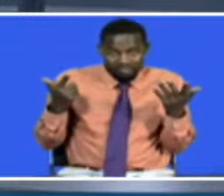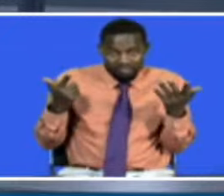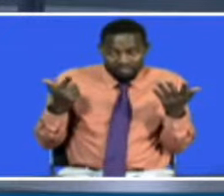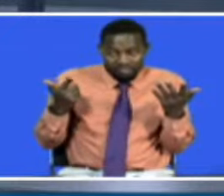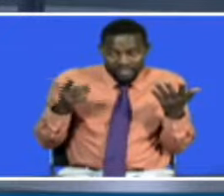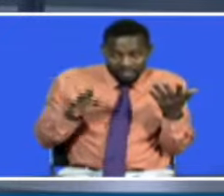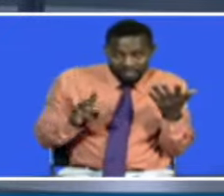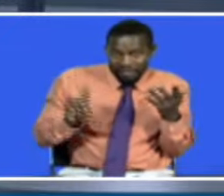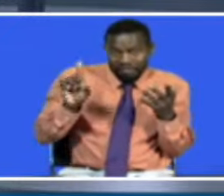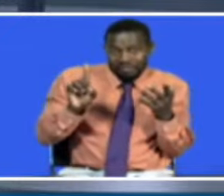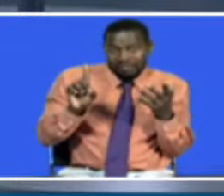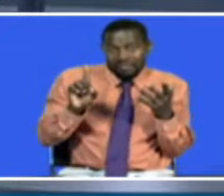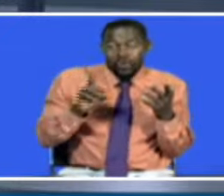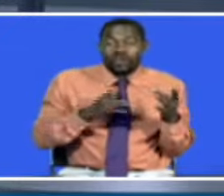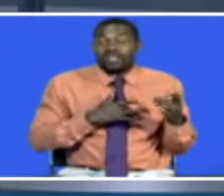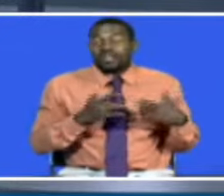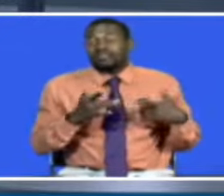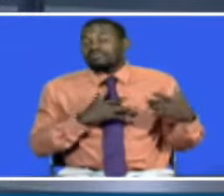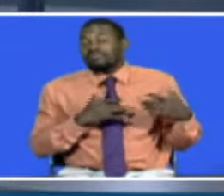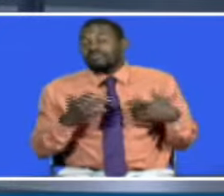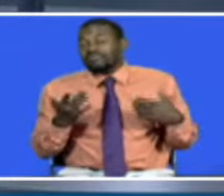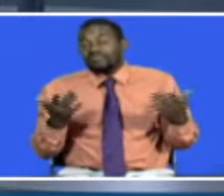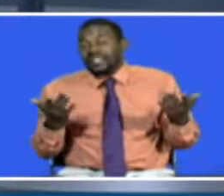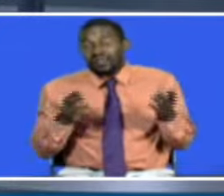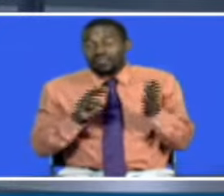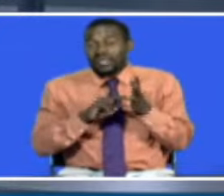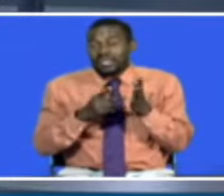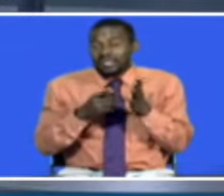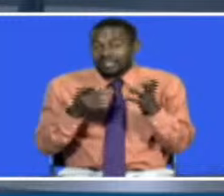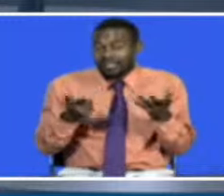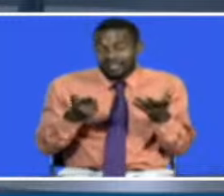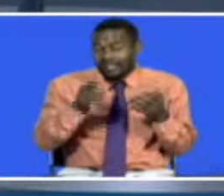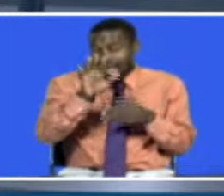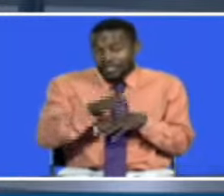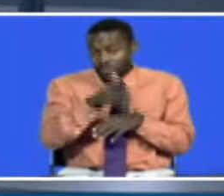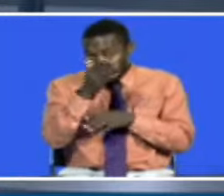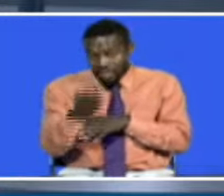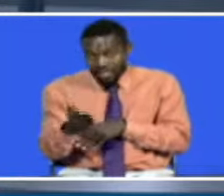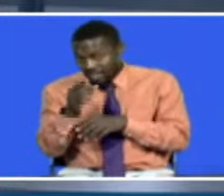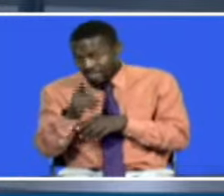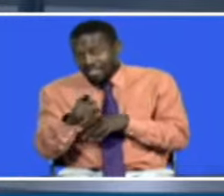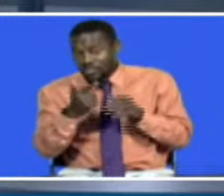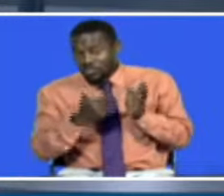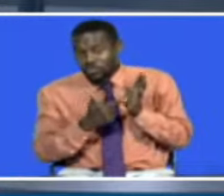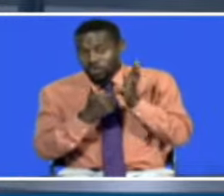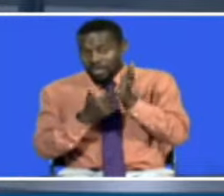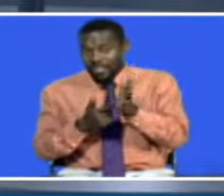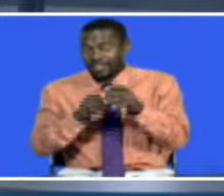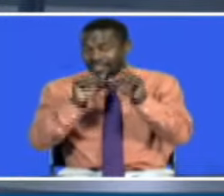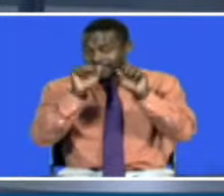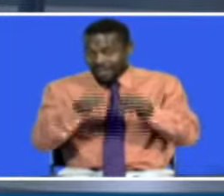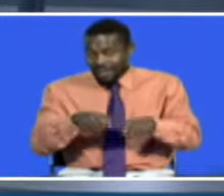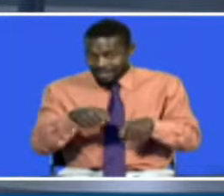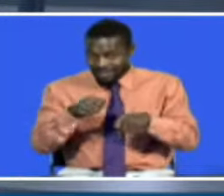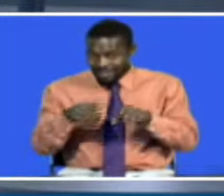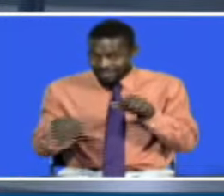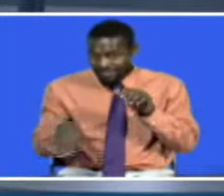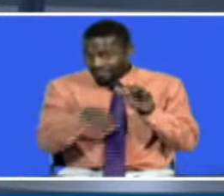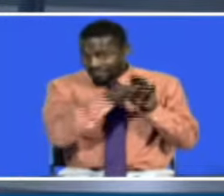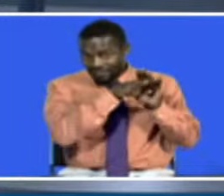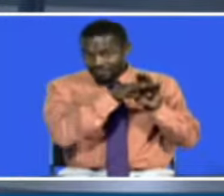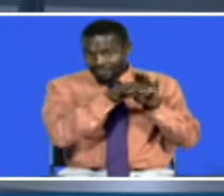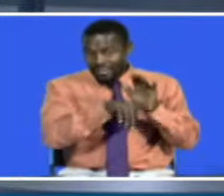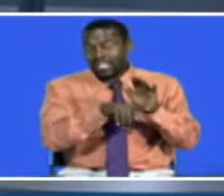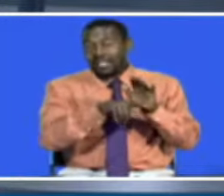the best interests of the country, then the National Assembly has demonstrated that they can shed off the rubber stamp